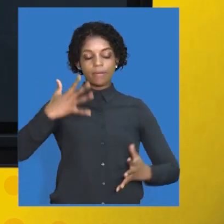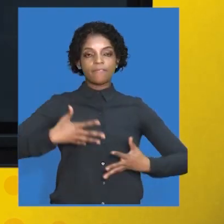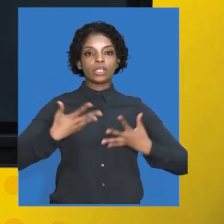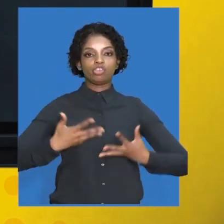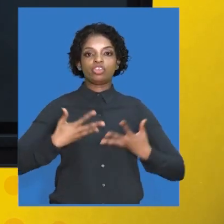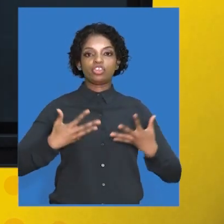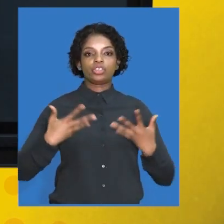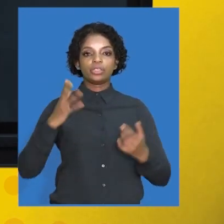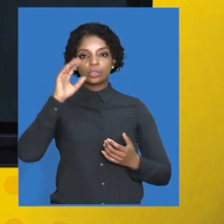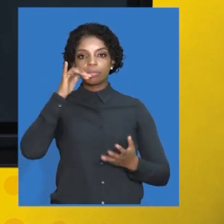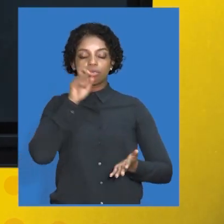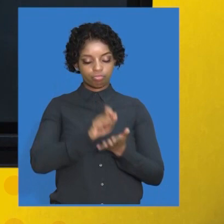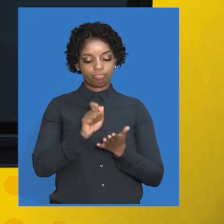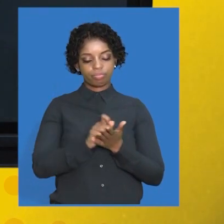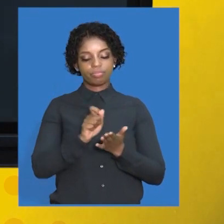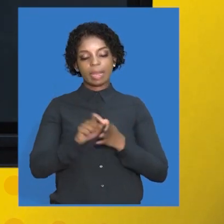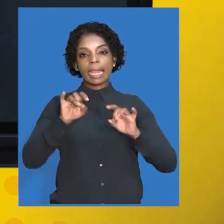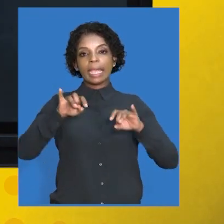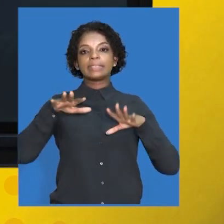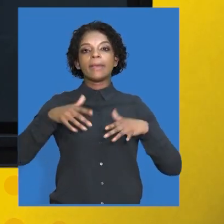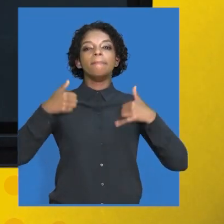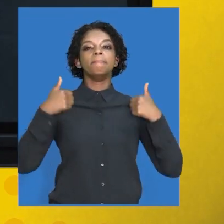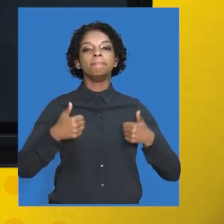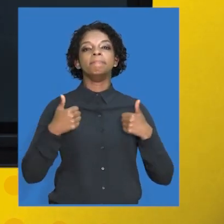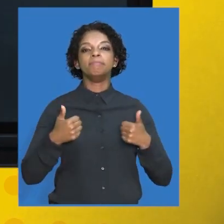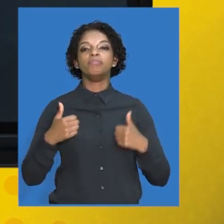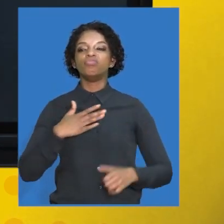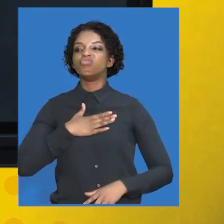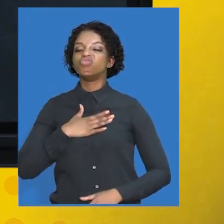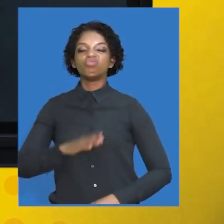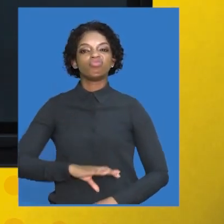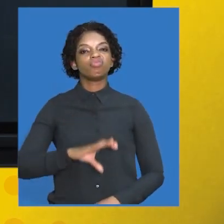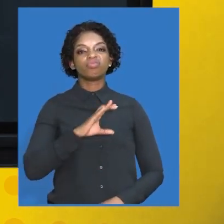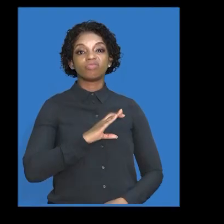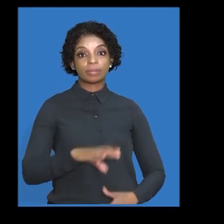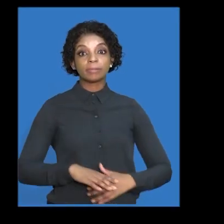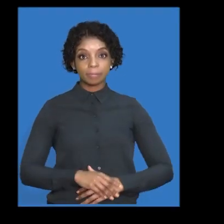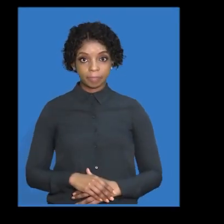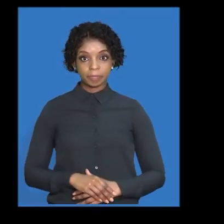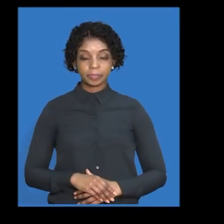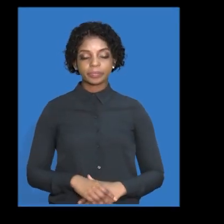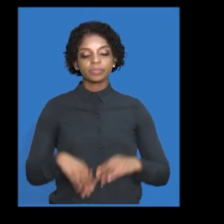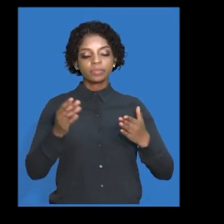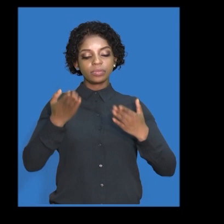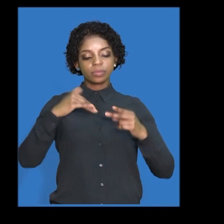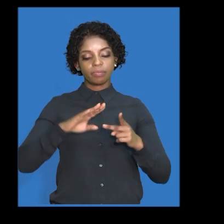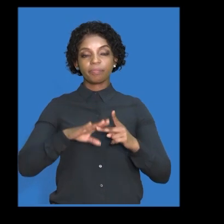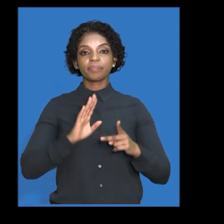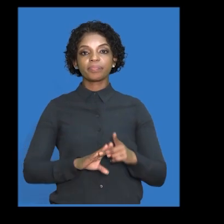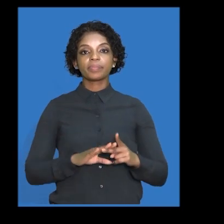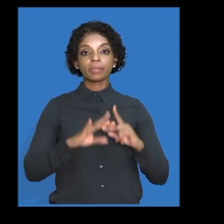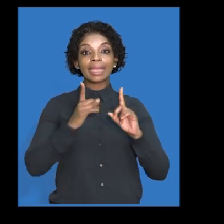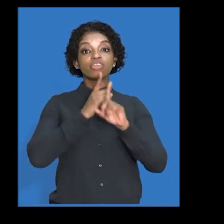and that you go into your exam feeling very confident. Read the instructions